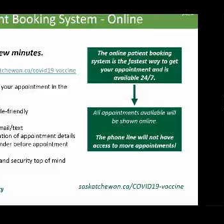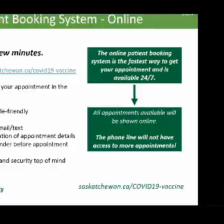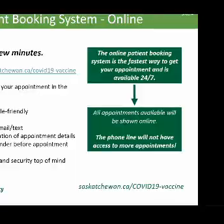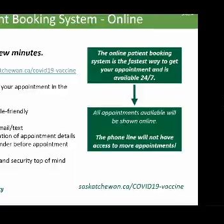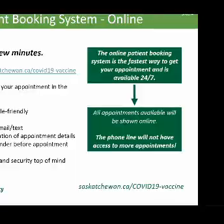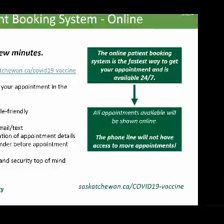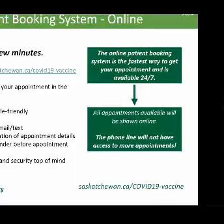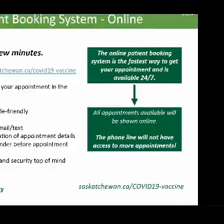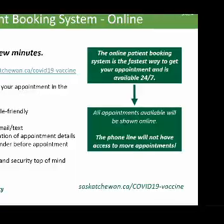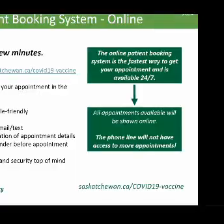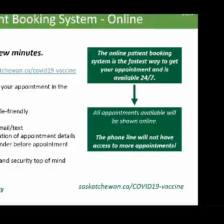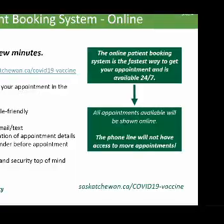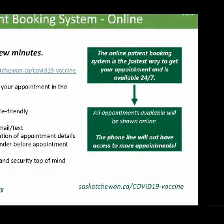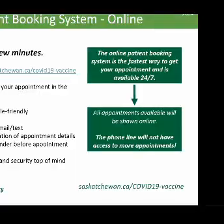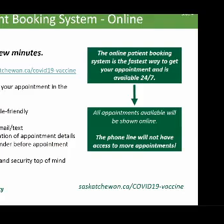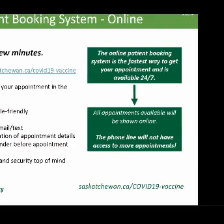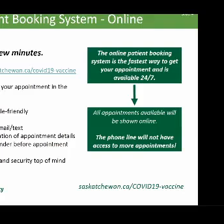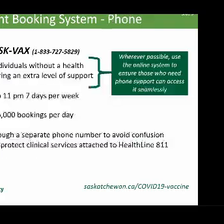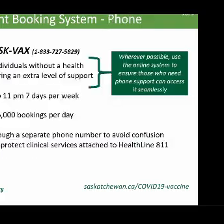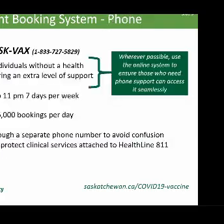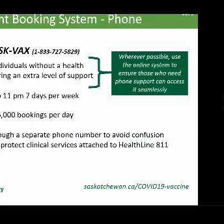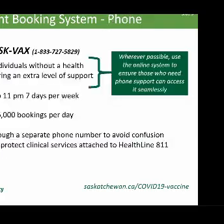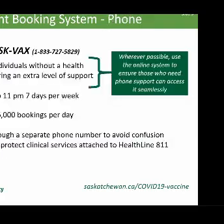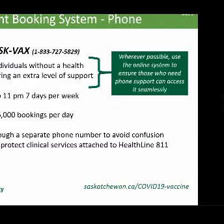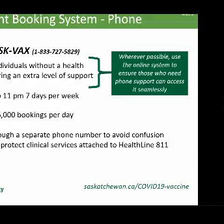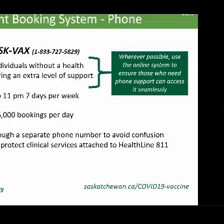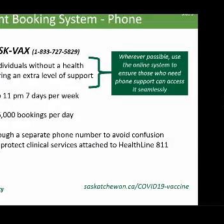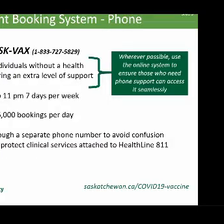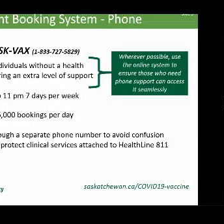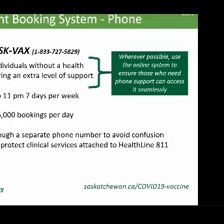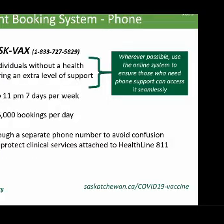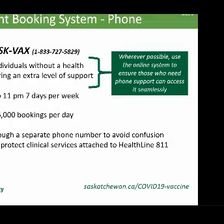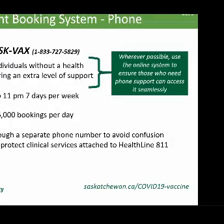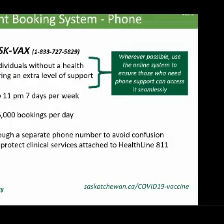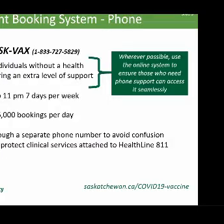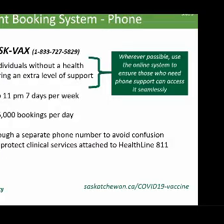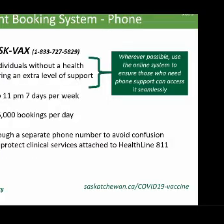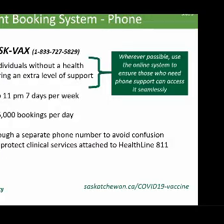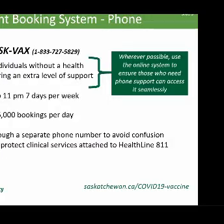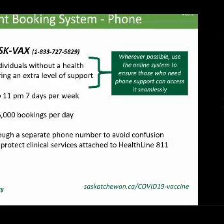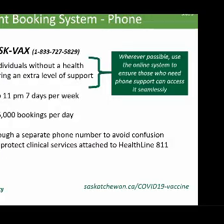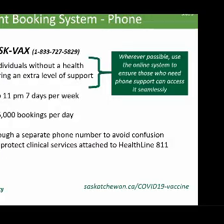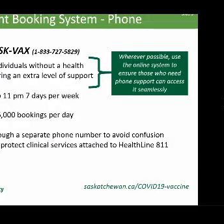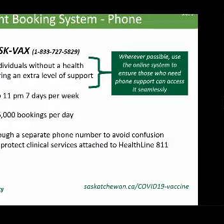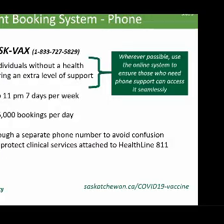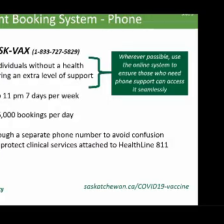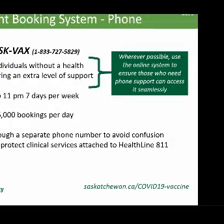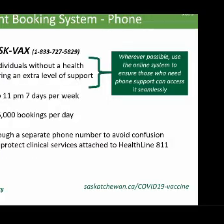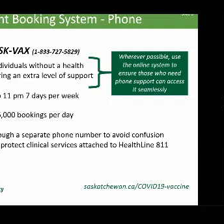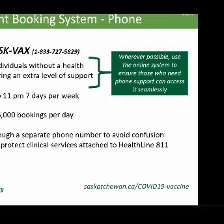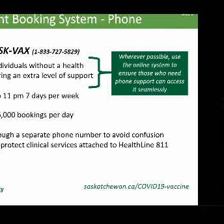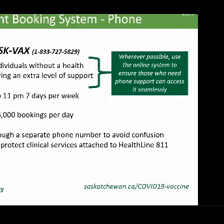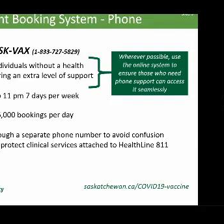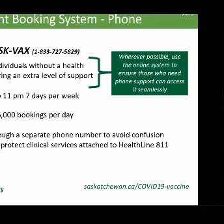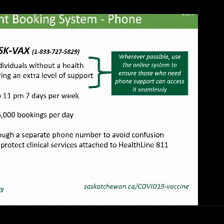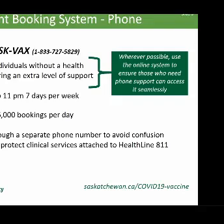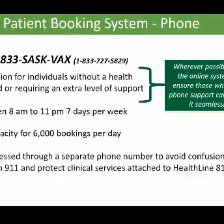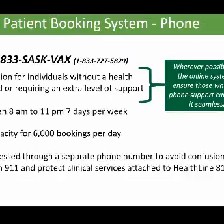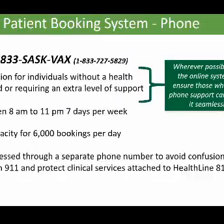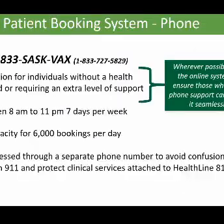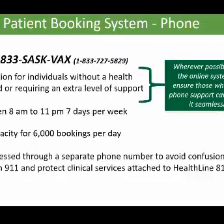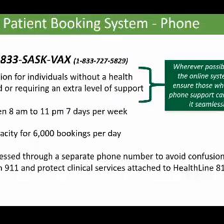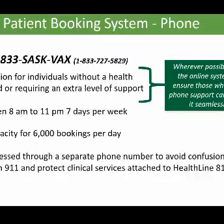to people accessing through the online system. The phone system, as mentioned, through the 1-833